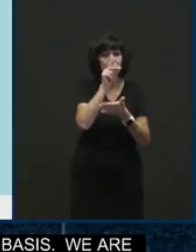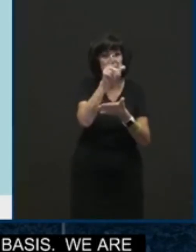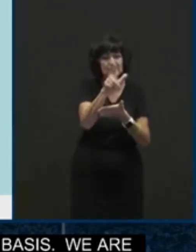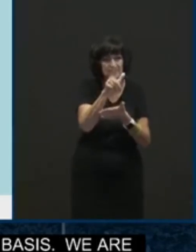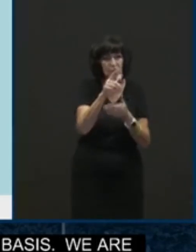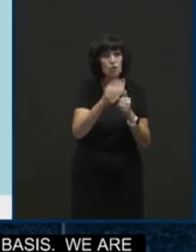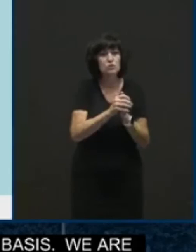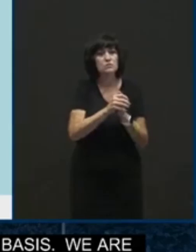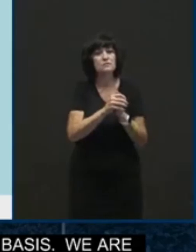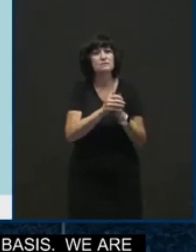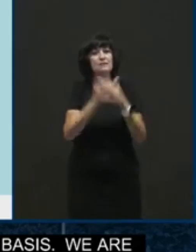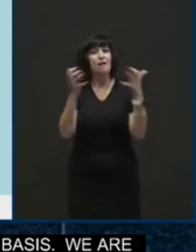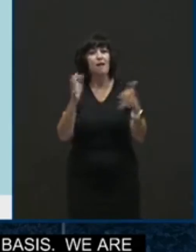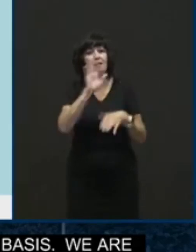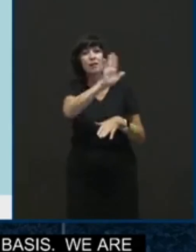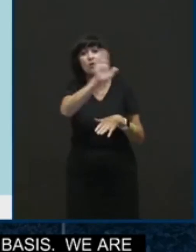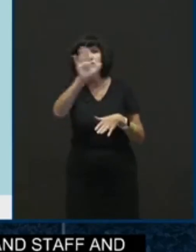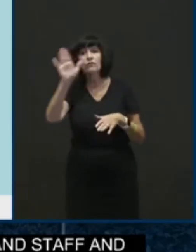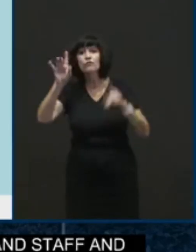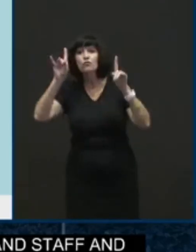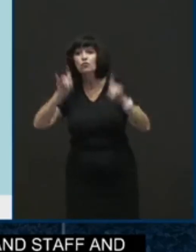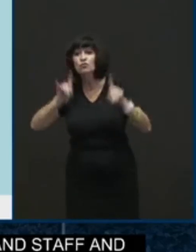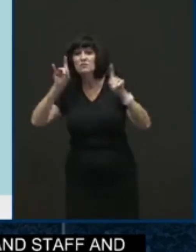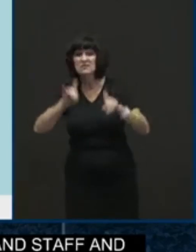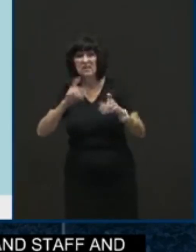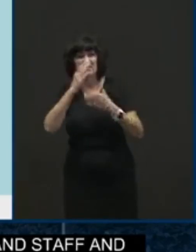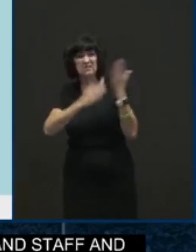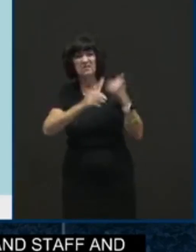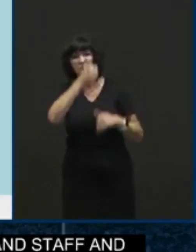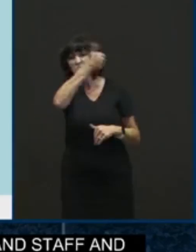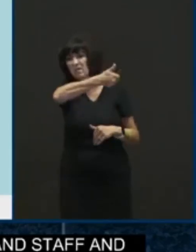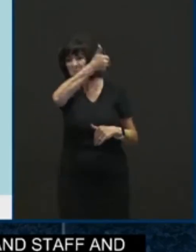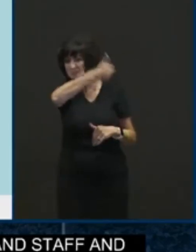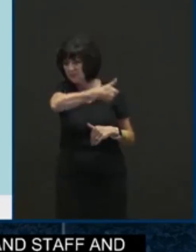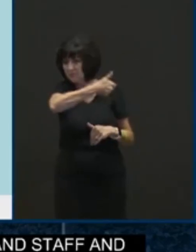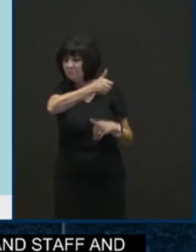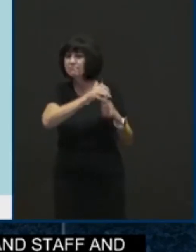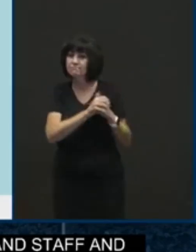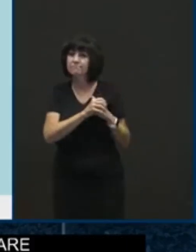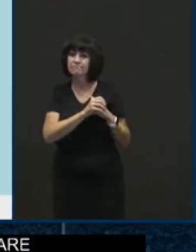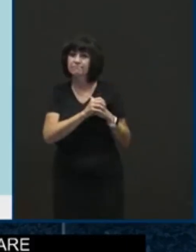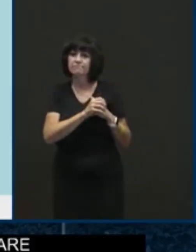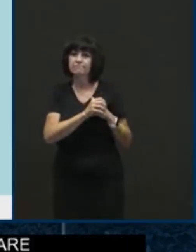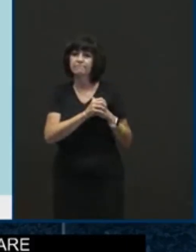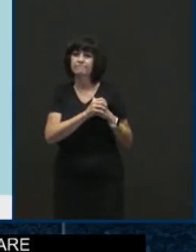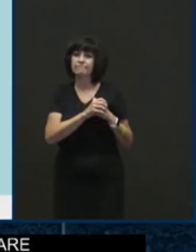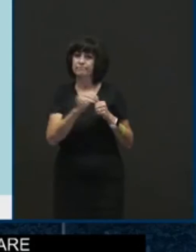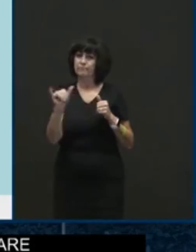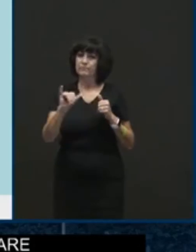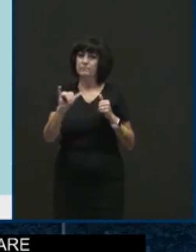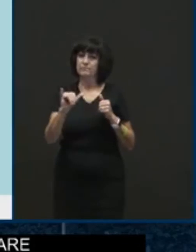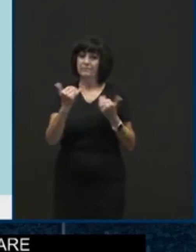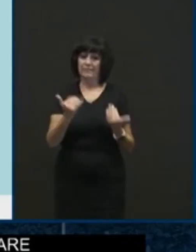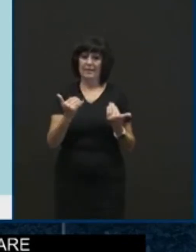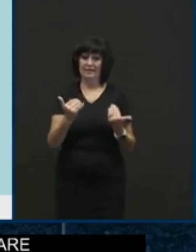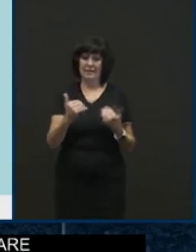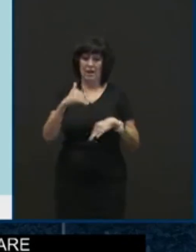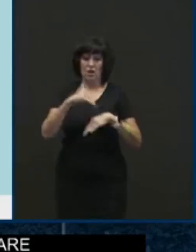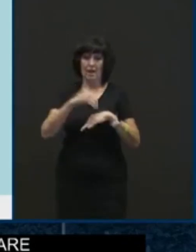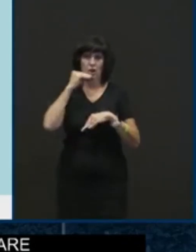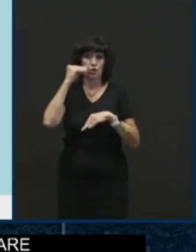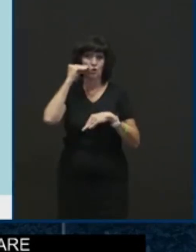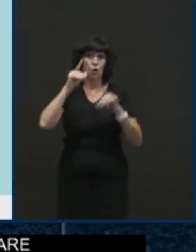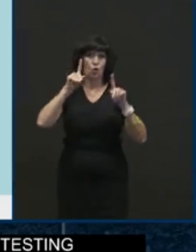of their surveillance testing themselves, as well as the at-home testing that's coming,